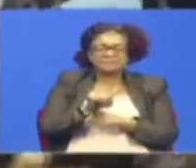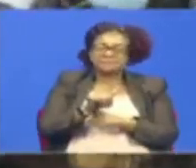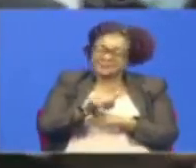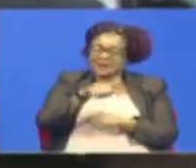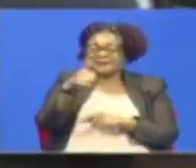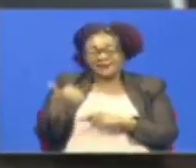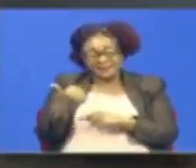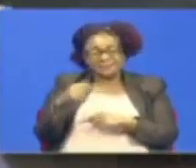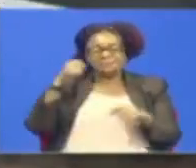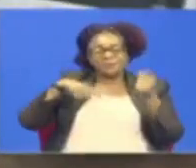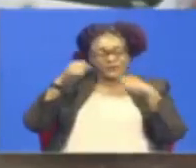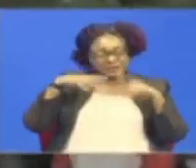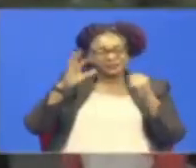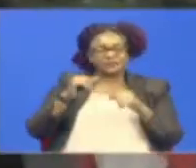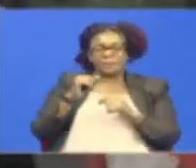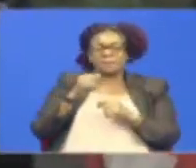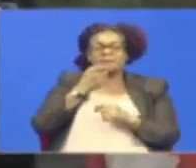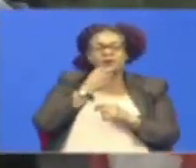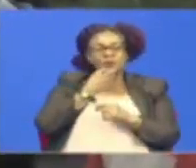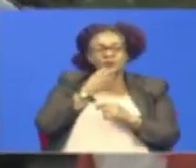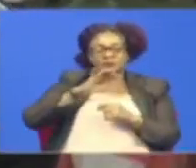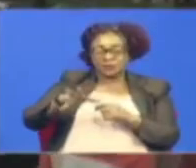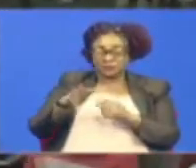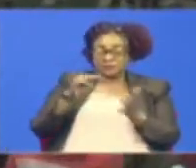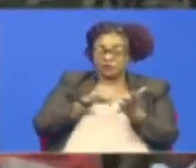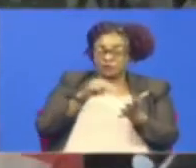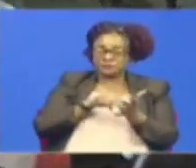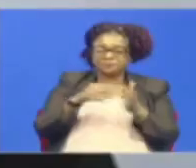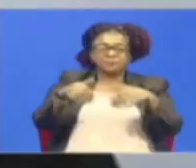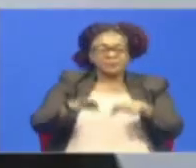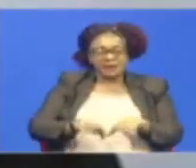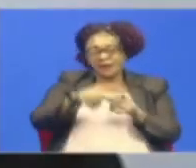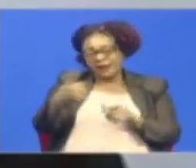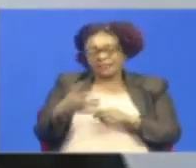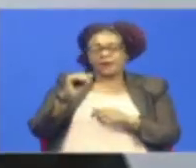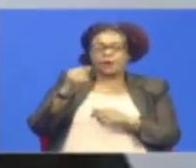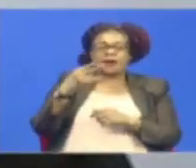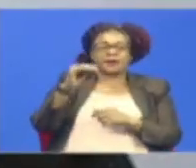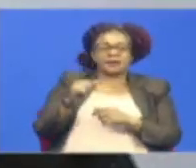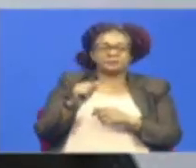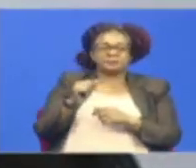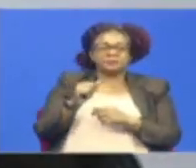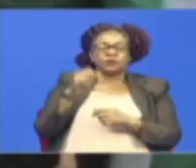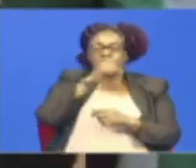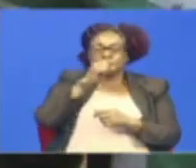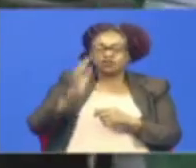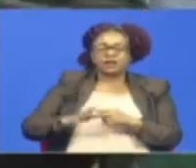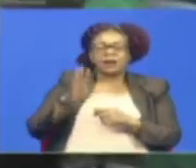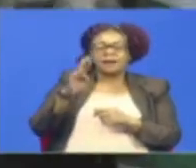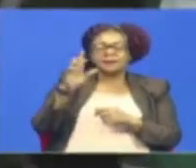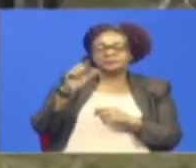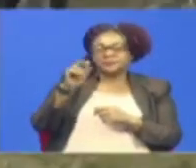mourners from the lakeside was witnessed in Migori County at the burial of another Ohangla musician, Maureen Achieng, popularly known as